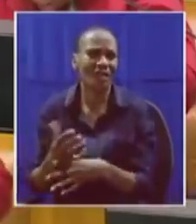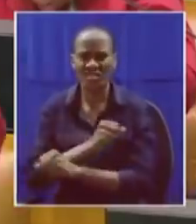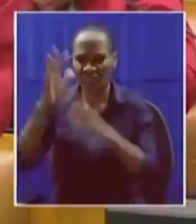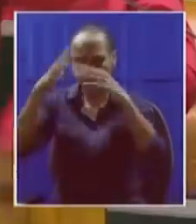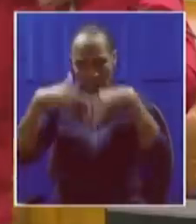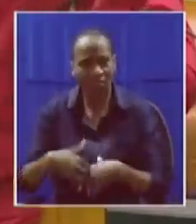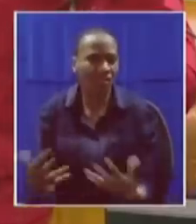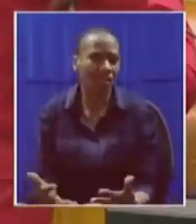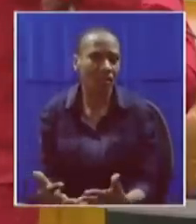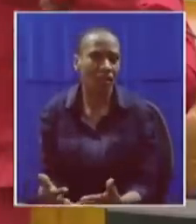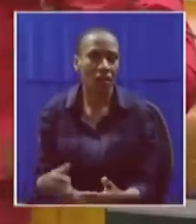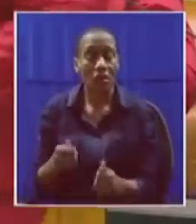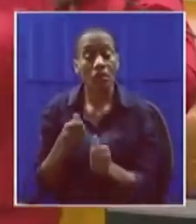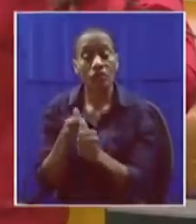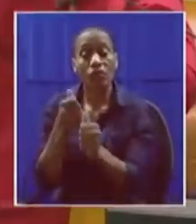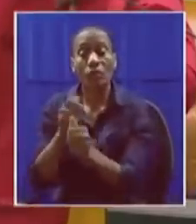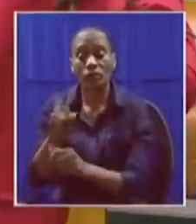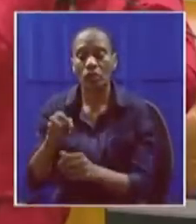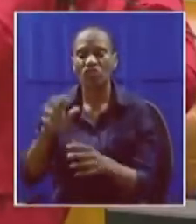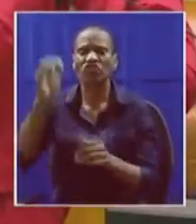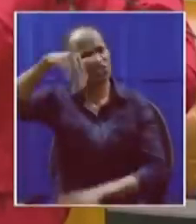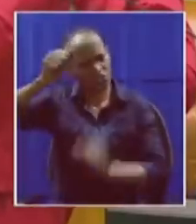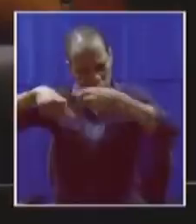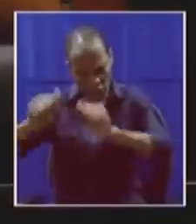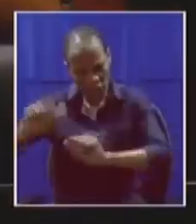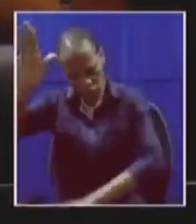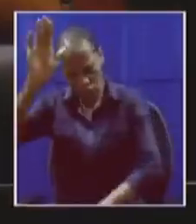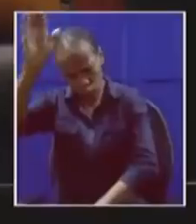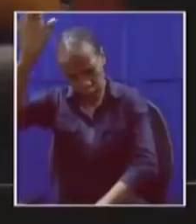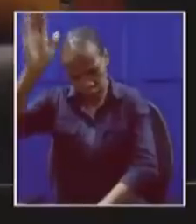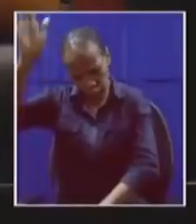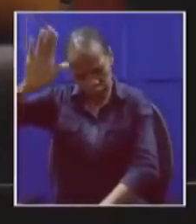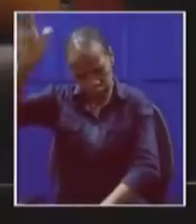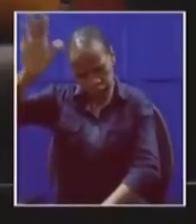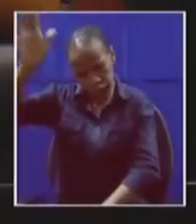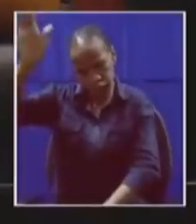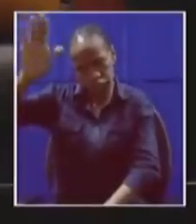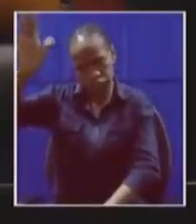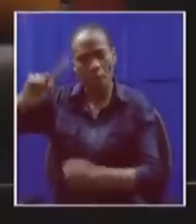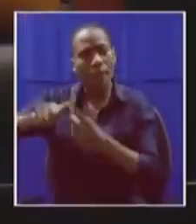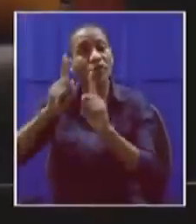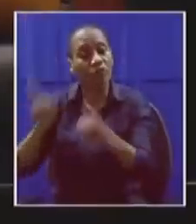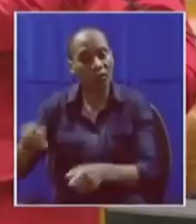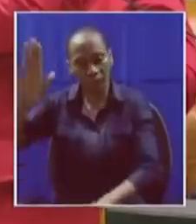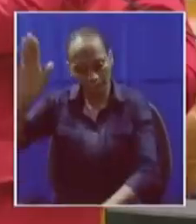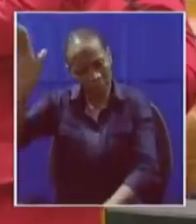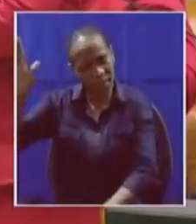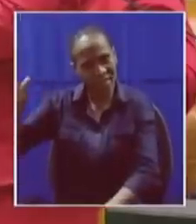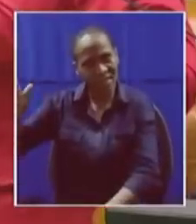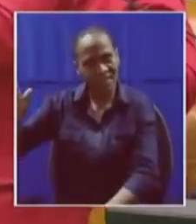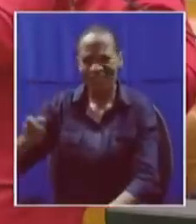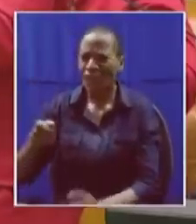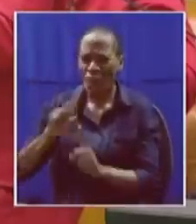follow-up question is to be asked by the Honorable Milam. Chair, on a point of order. What's the point of order, Honourable The Minister is Member? not responding to the question that I've